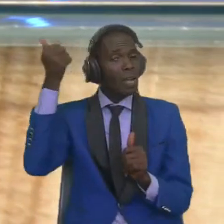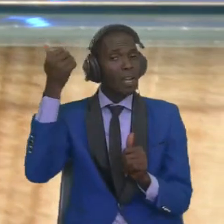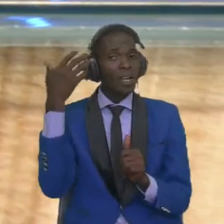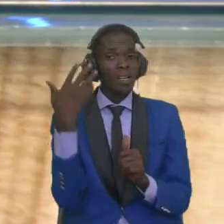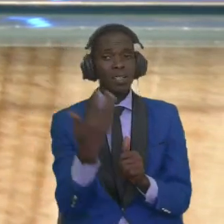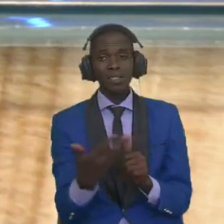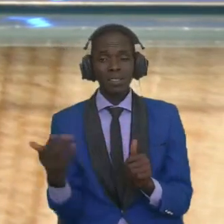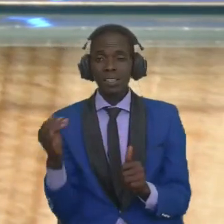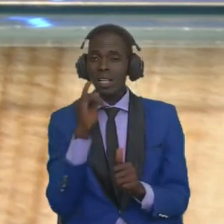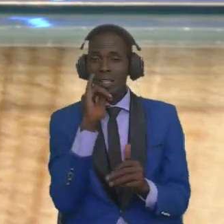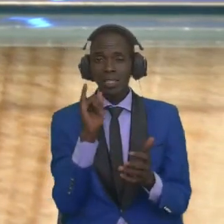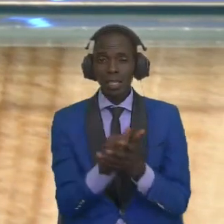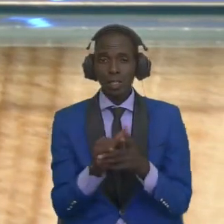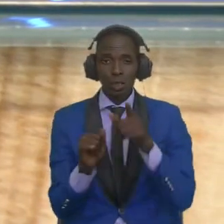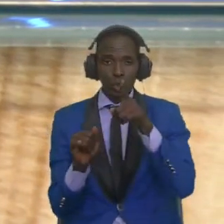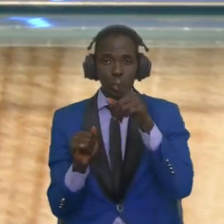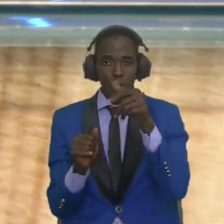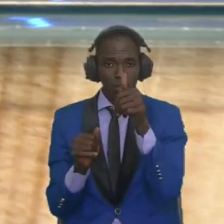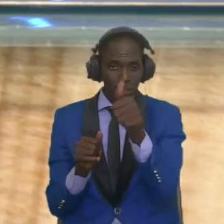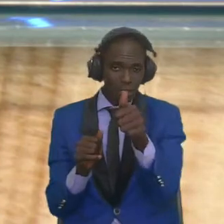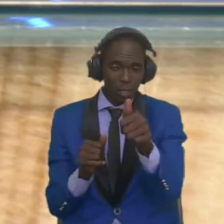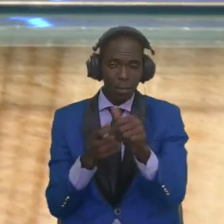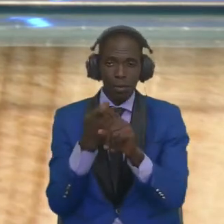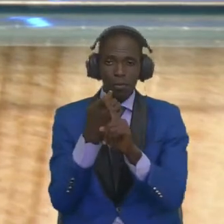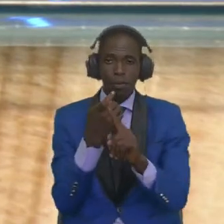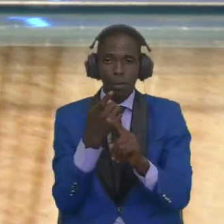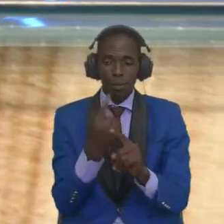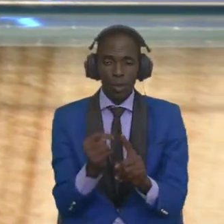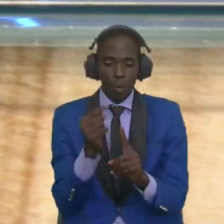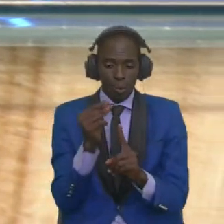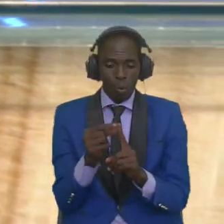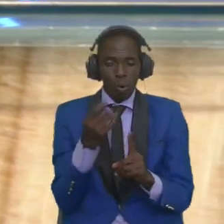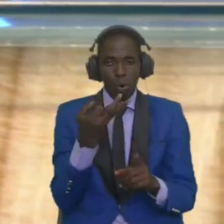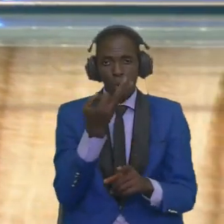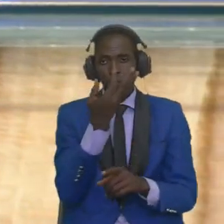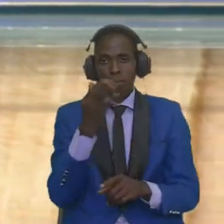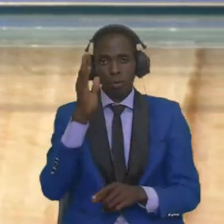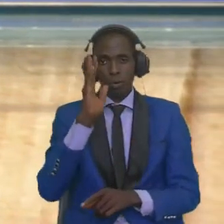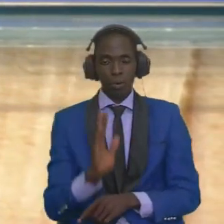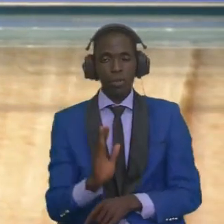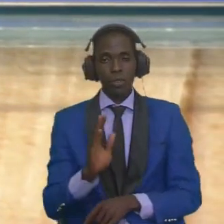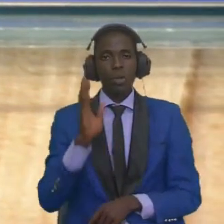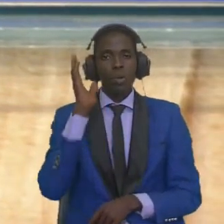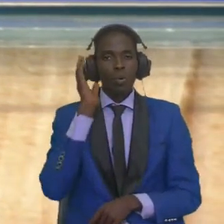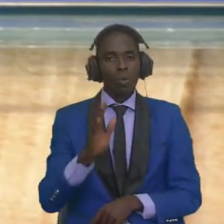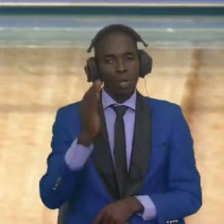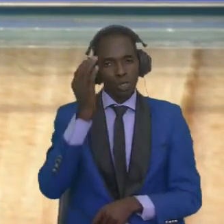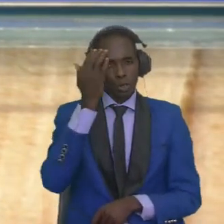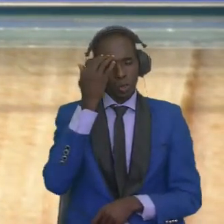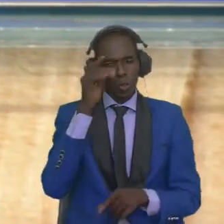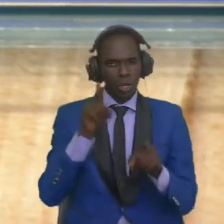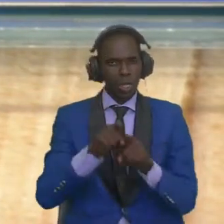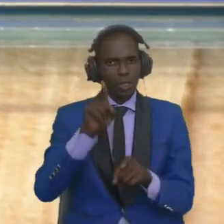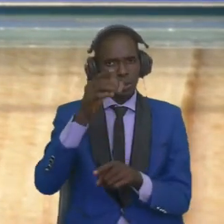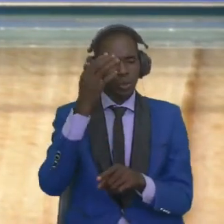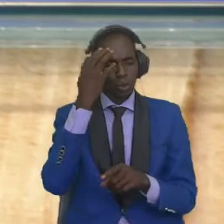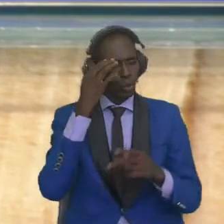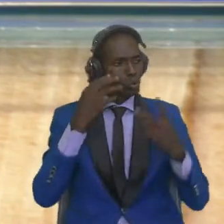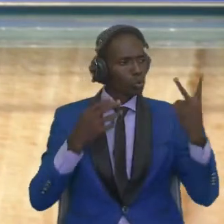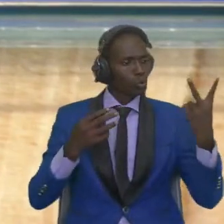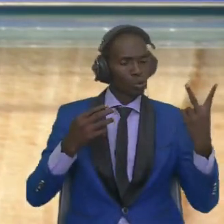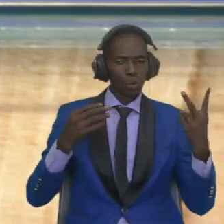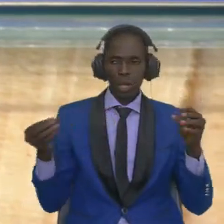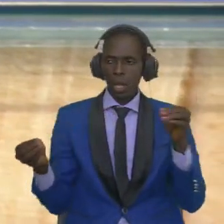you yourself, from the word of God, will know that, like you know two and two make